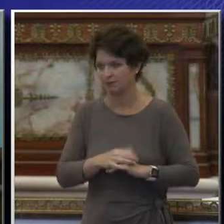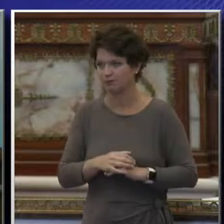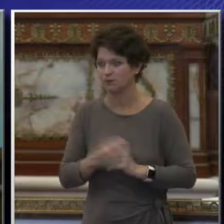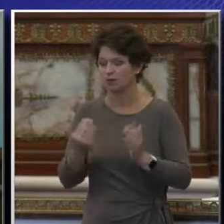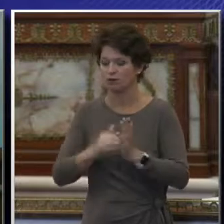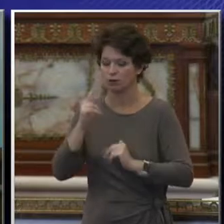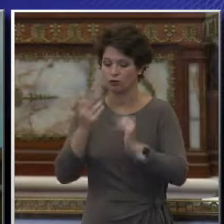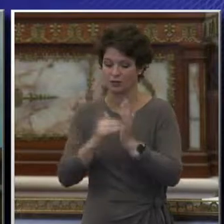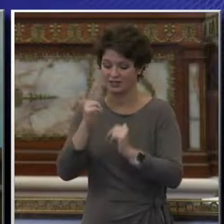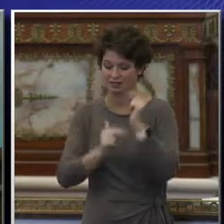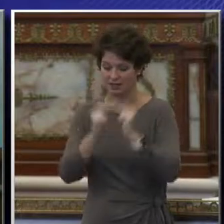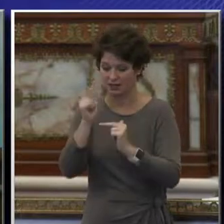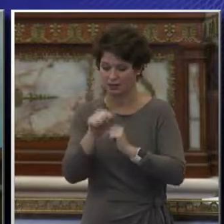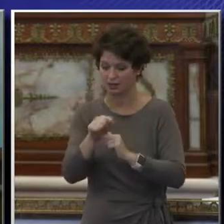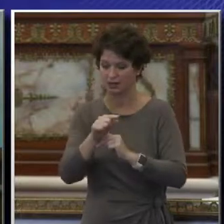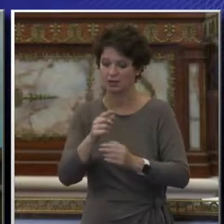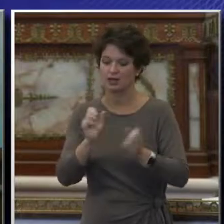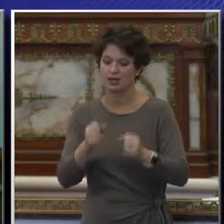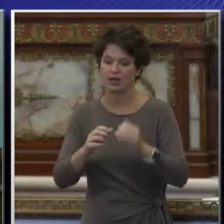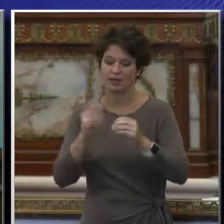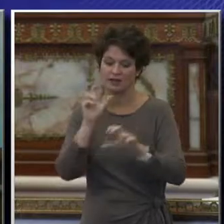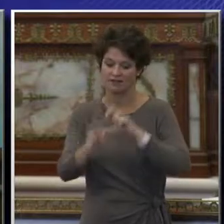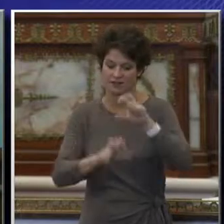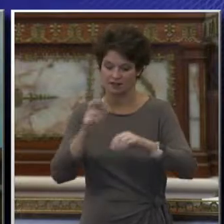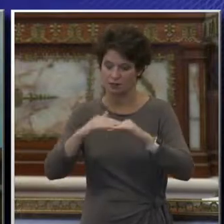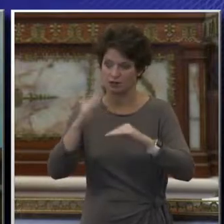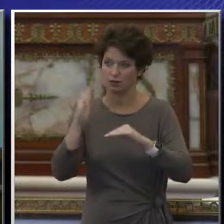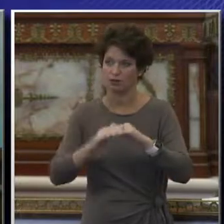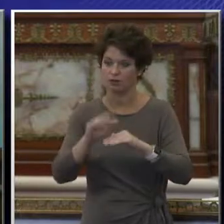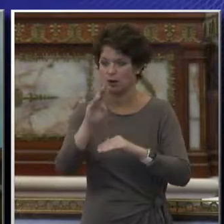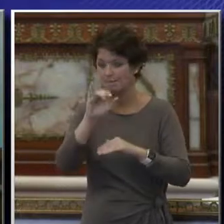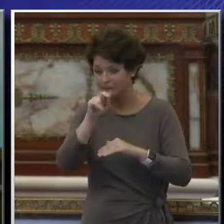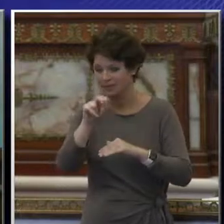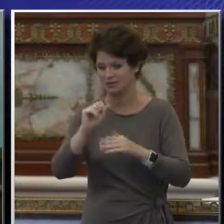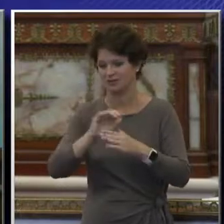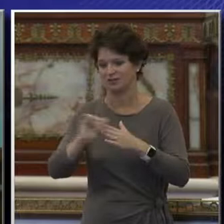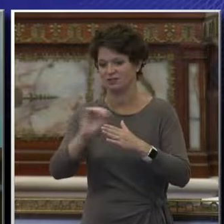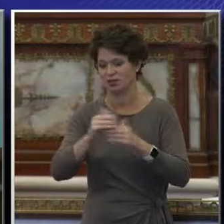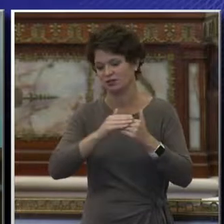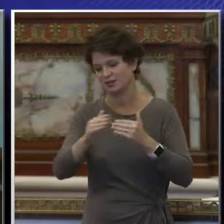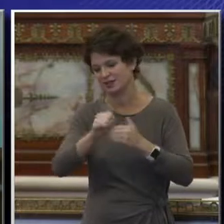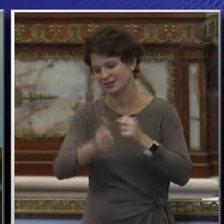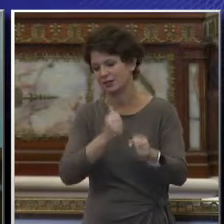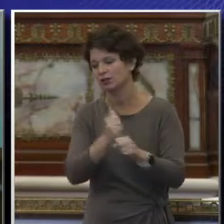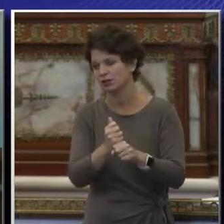redevelopment of the site is projected to generate total investment in the billions of dollars over the next 10